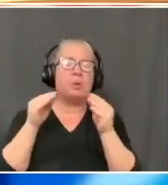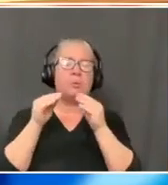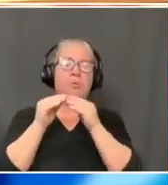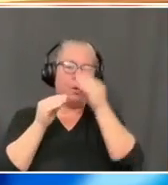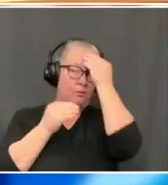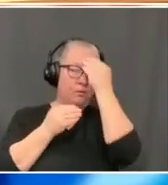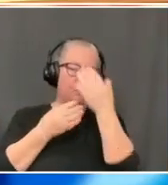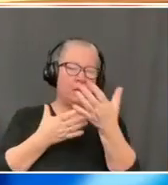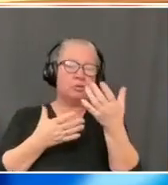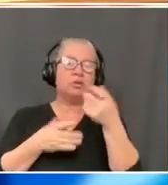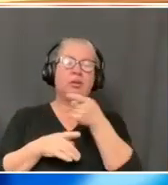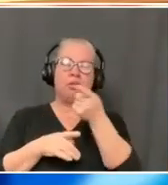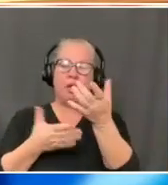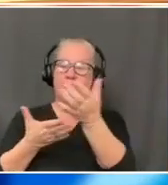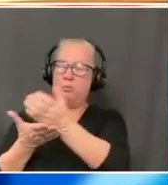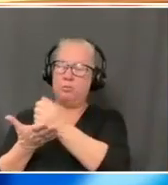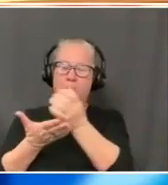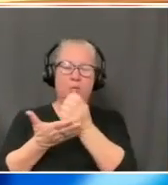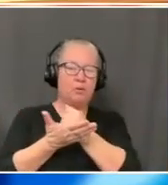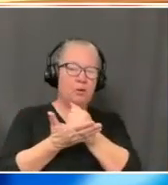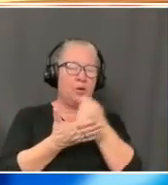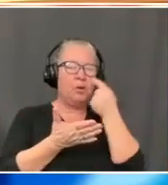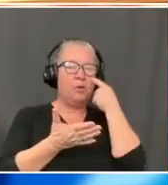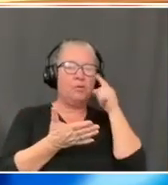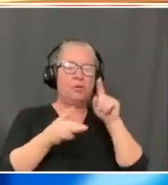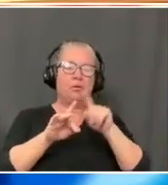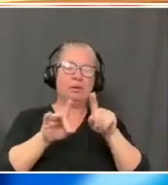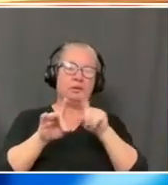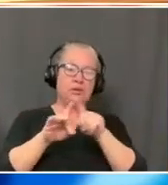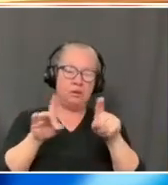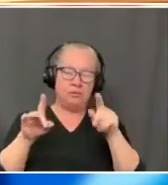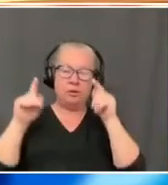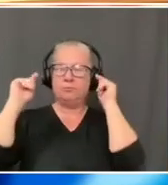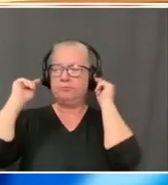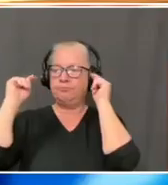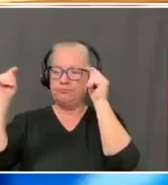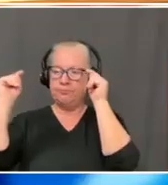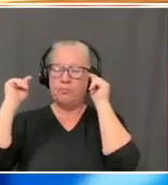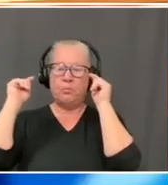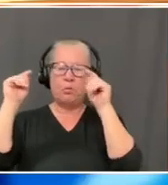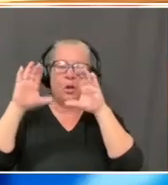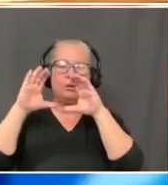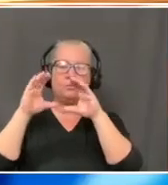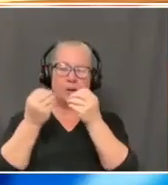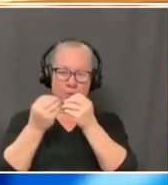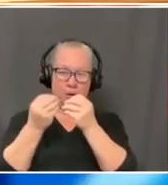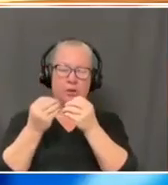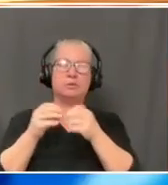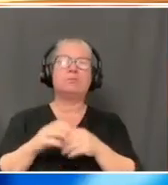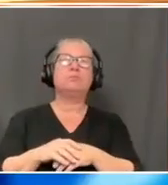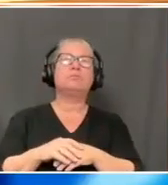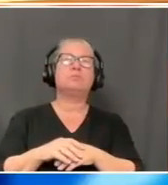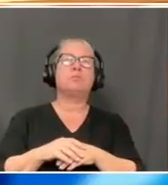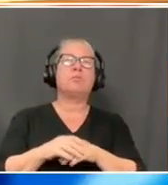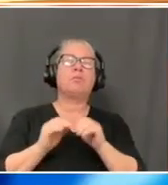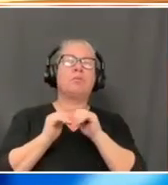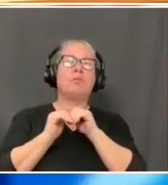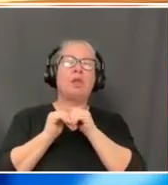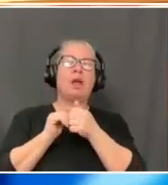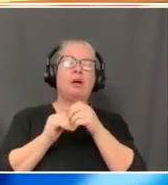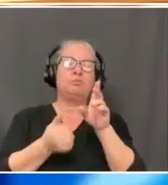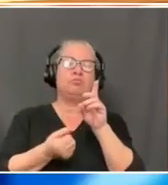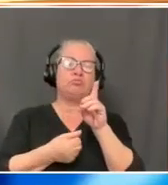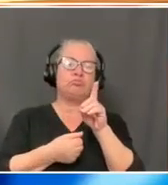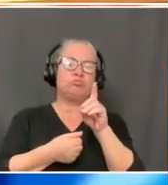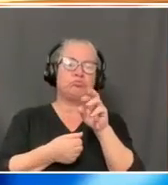from principals for each of the different tutoring companies. That is part of how they get evaluated. Dr. Bias does do kind of like their own